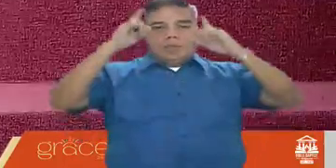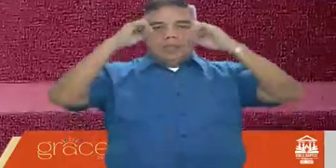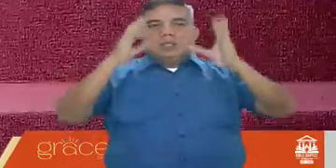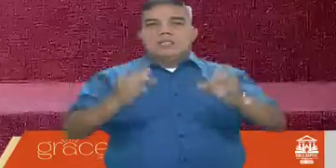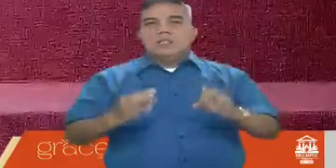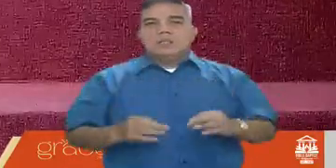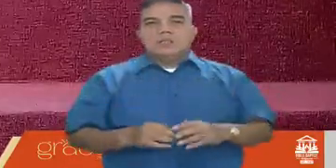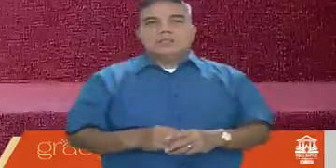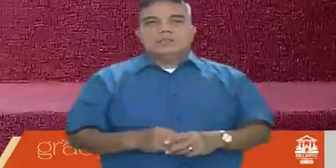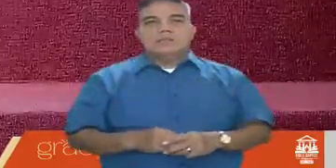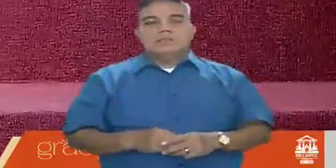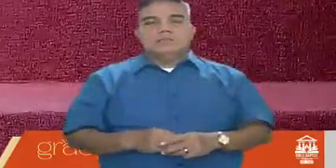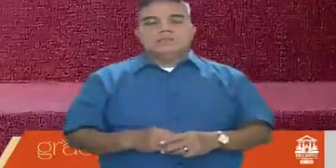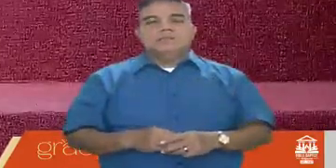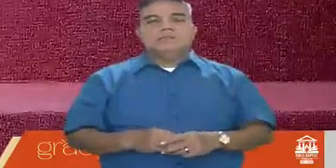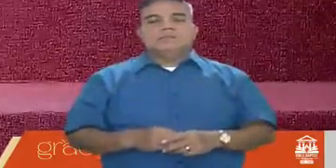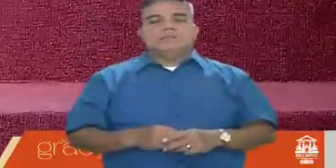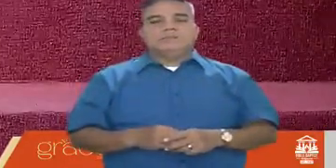decisions.